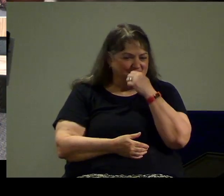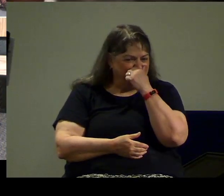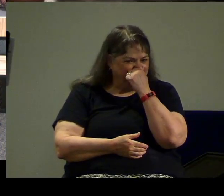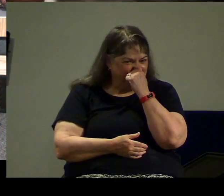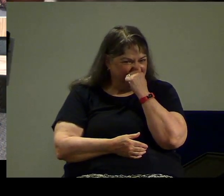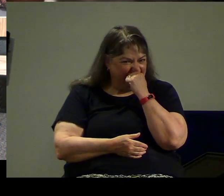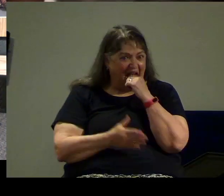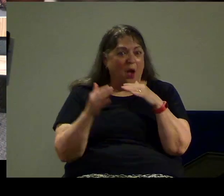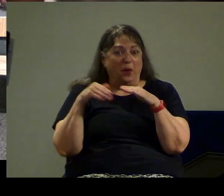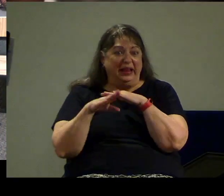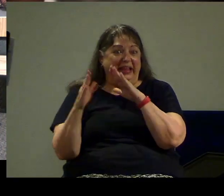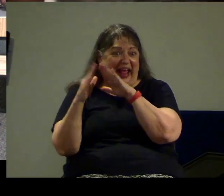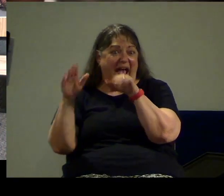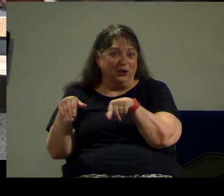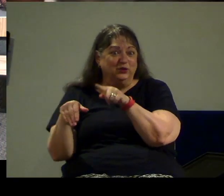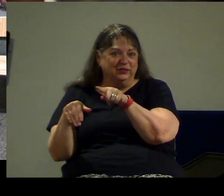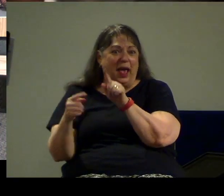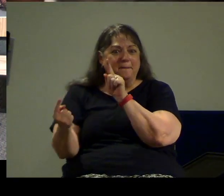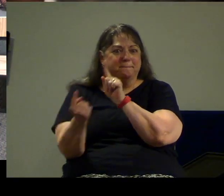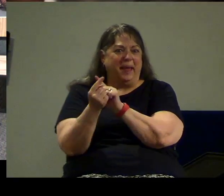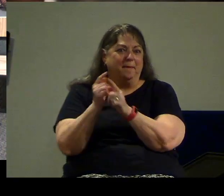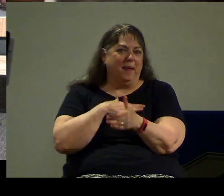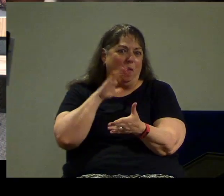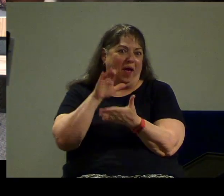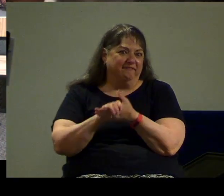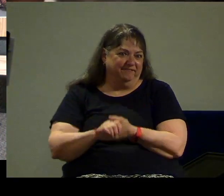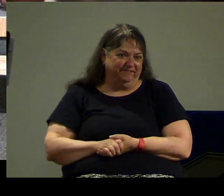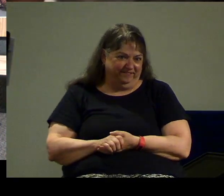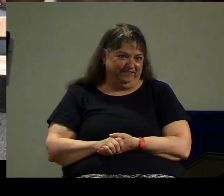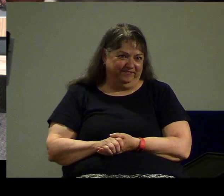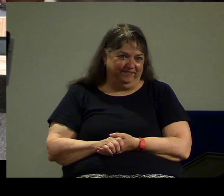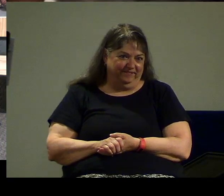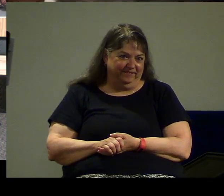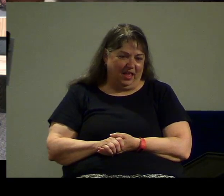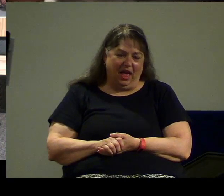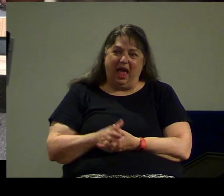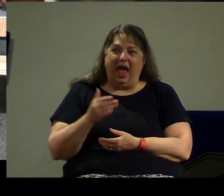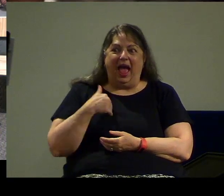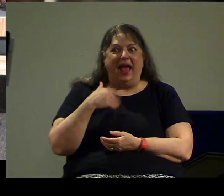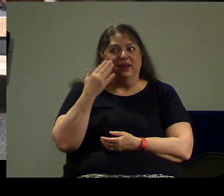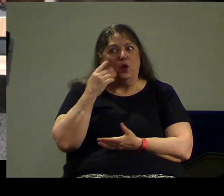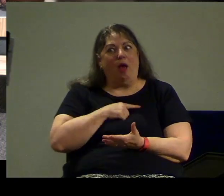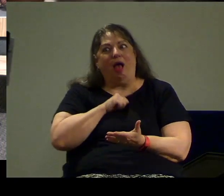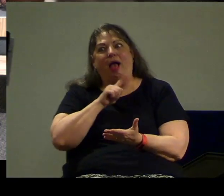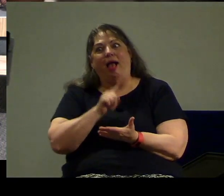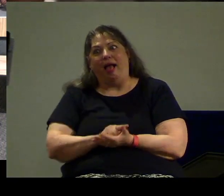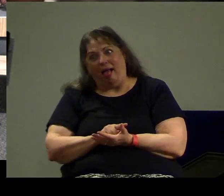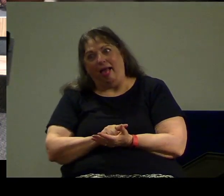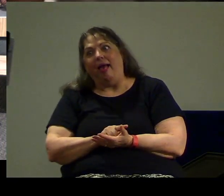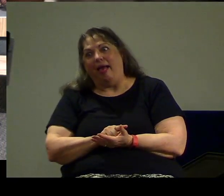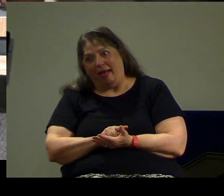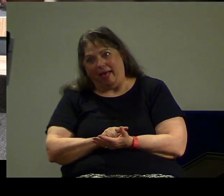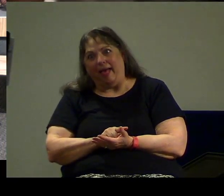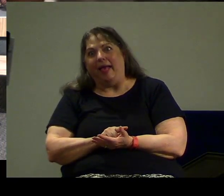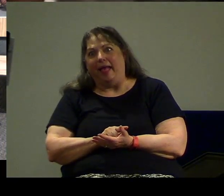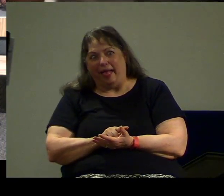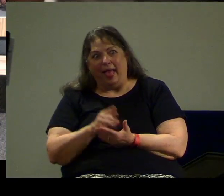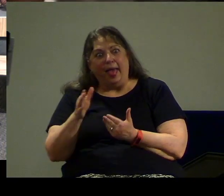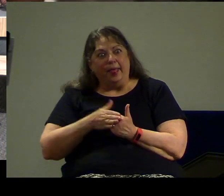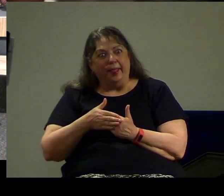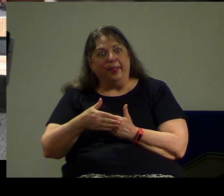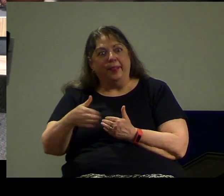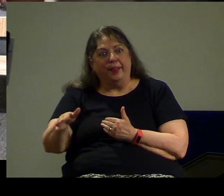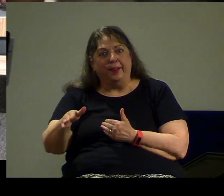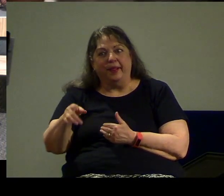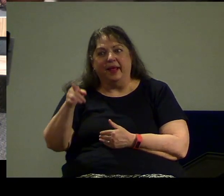And I went in and I met my wife. After I met her, I knew I was in love. And from that point on, she